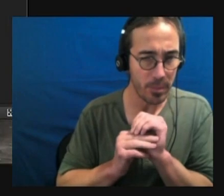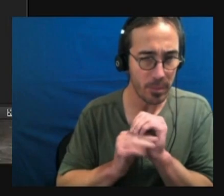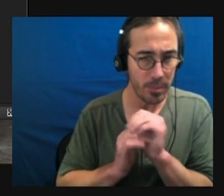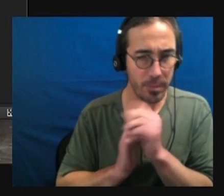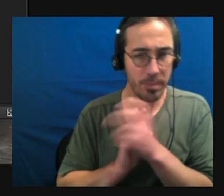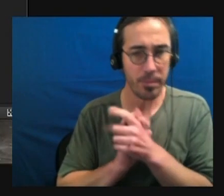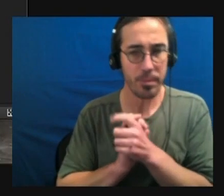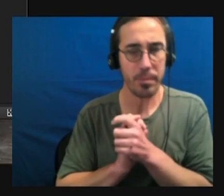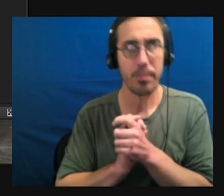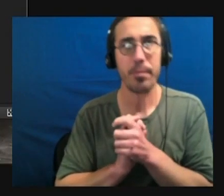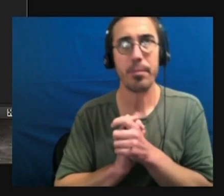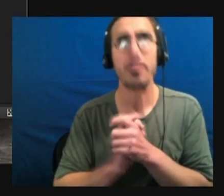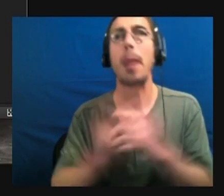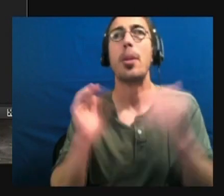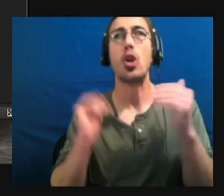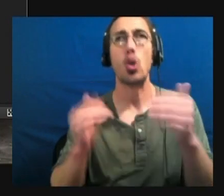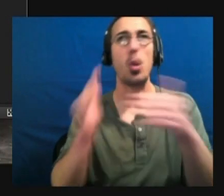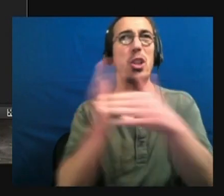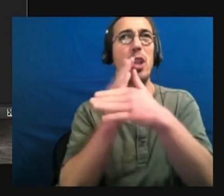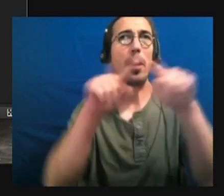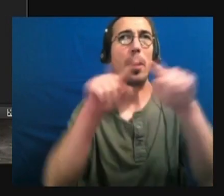Okay.